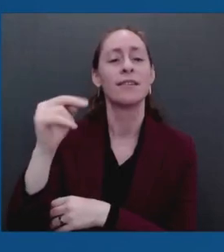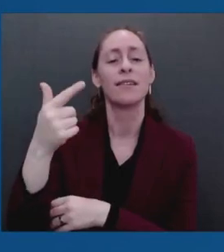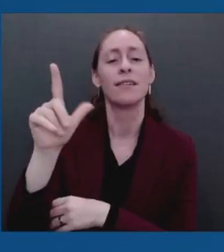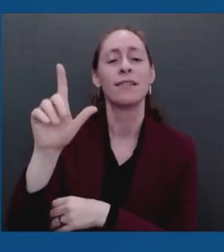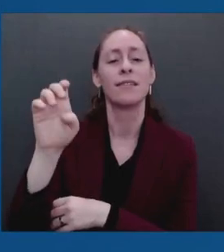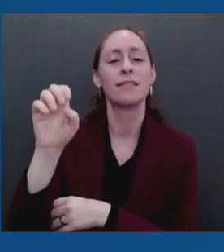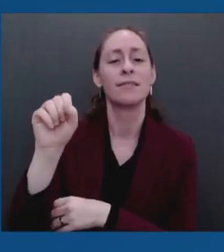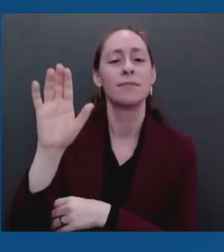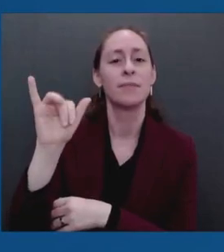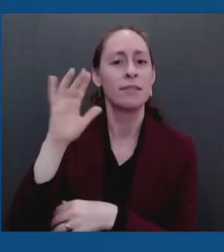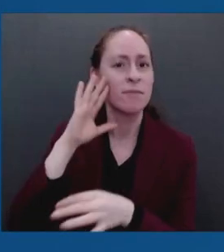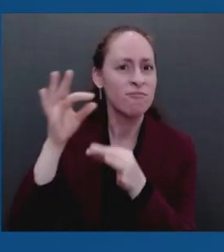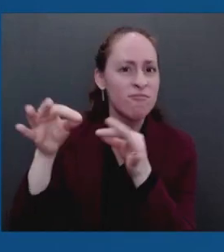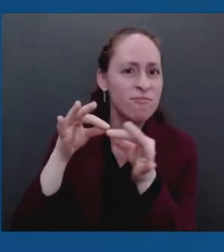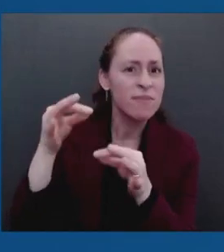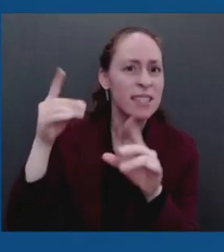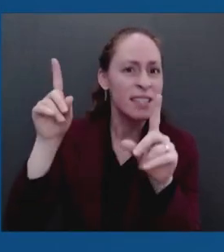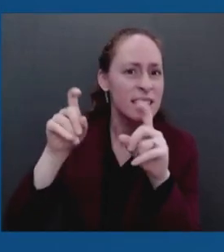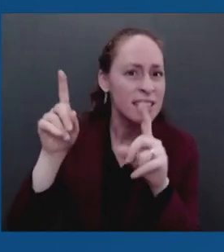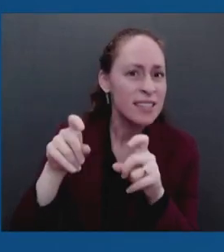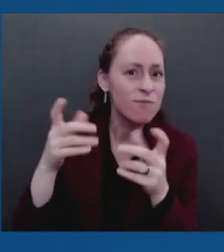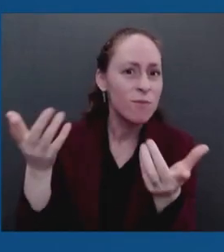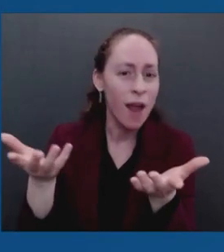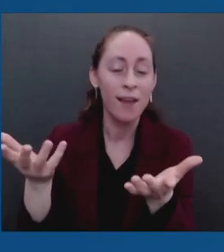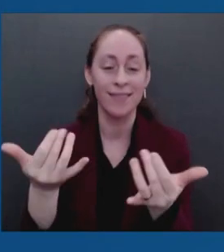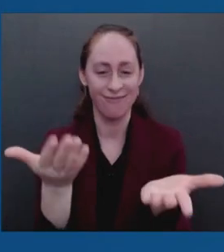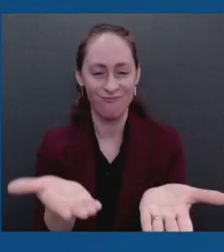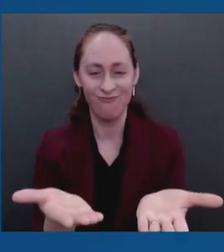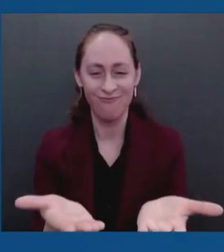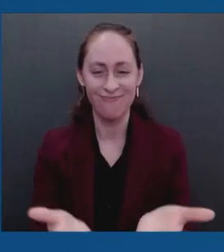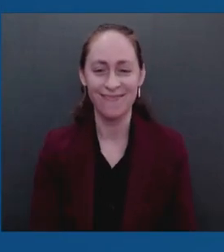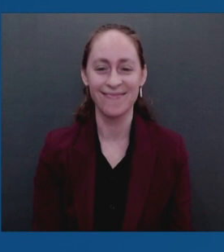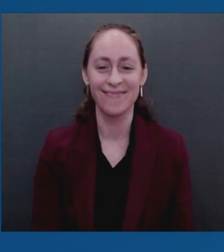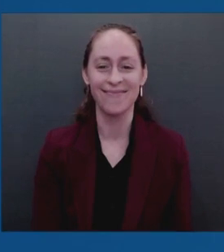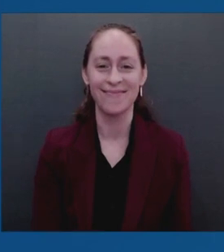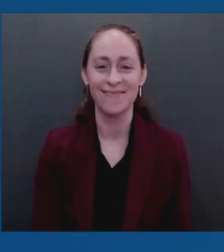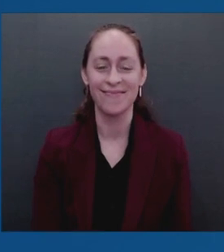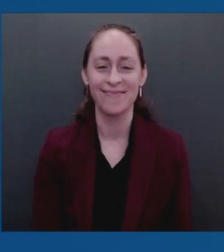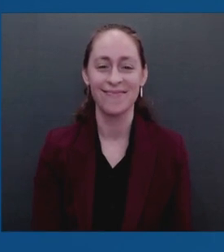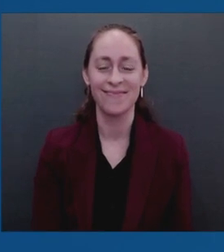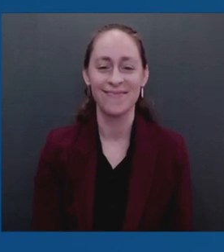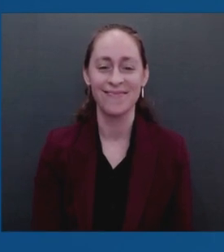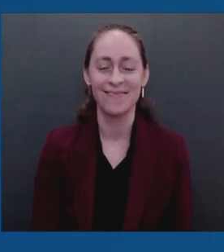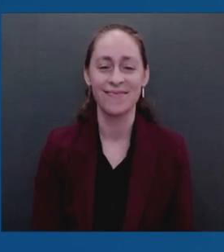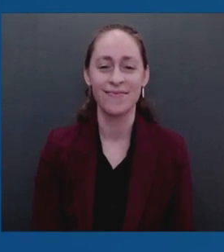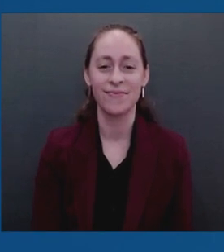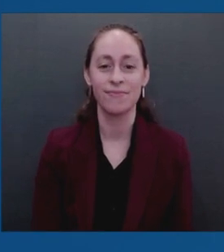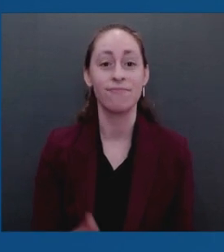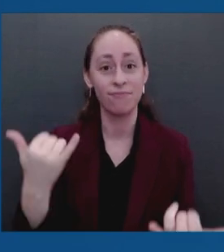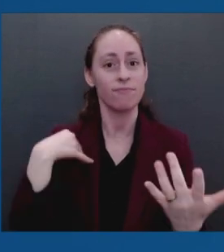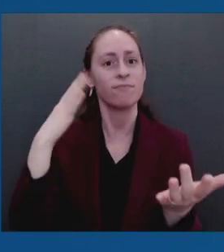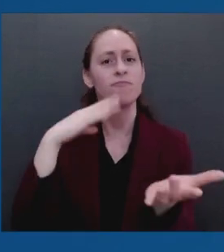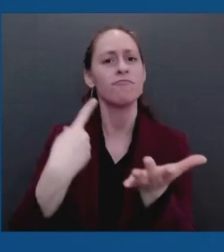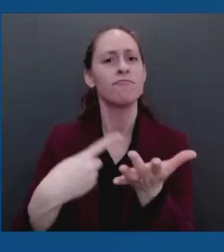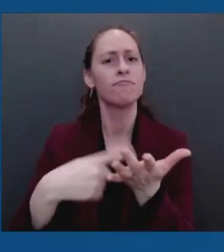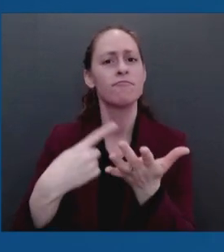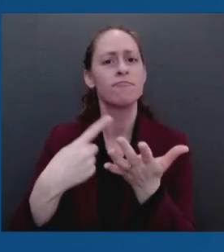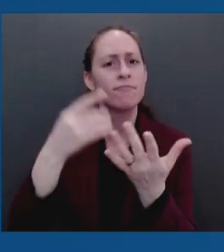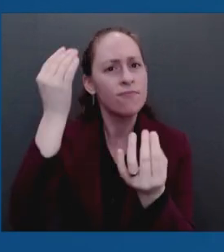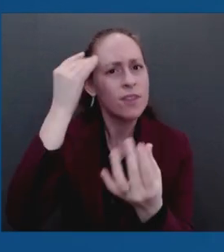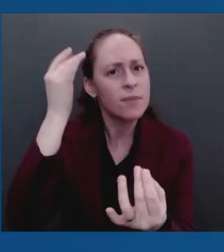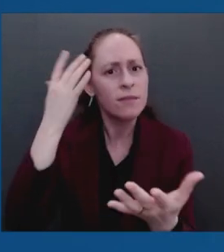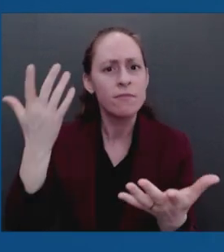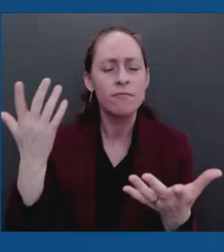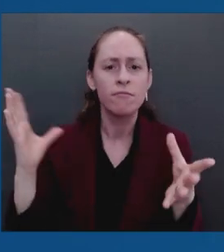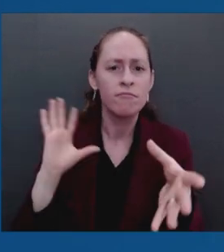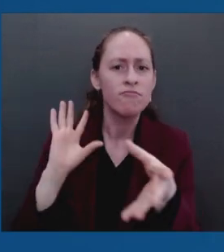I'd like to start by walking you through today's data. The current 7-day daily average of cases is about 147,000 cases per day,